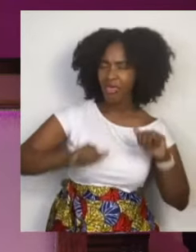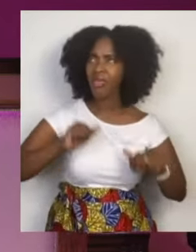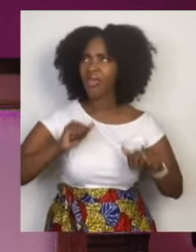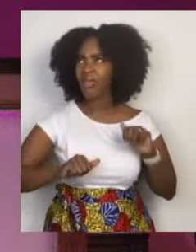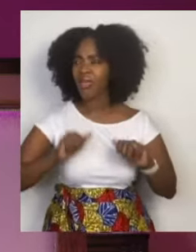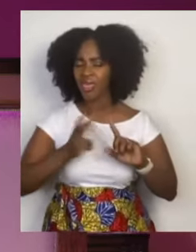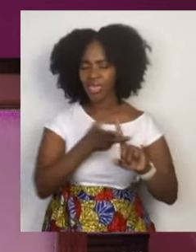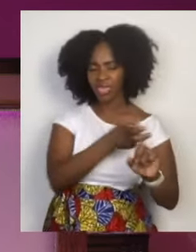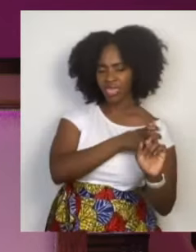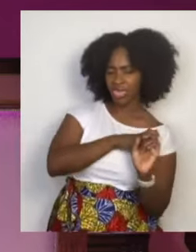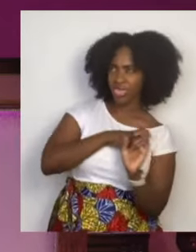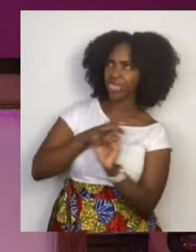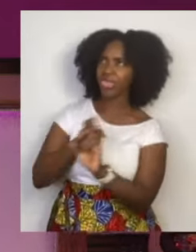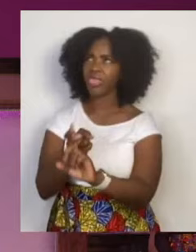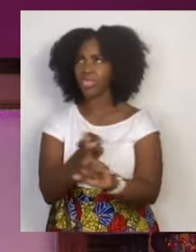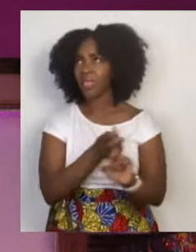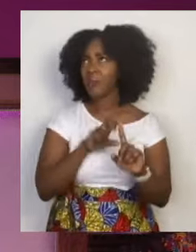chaos.